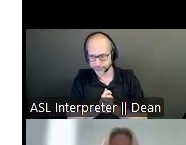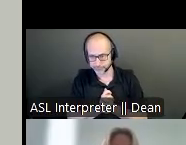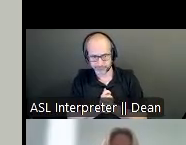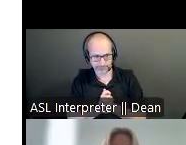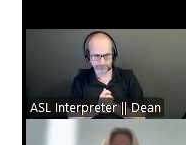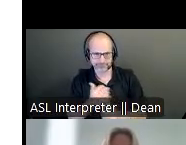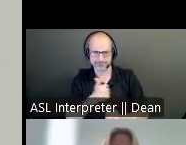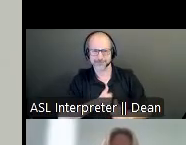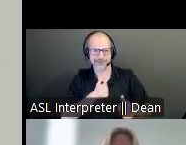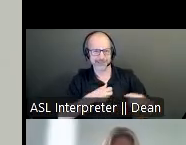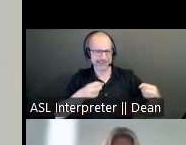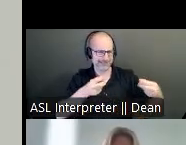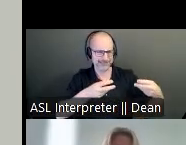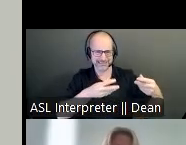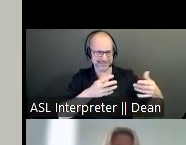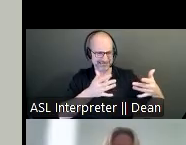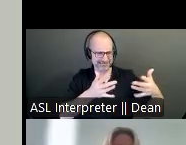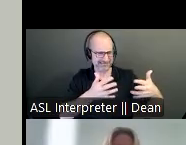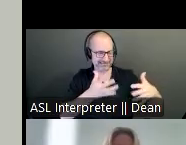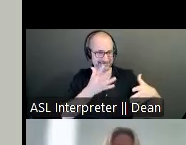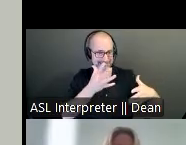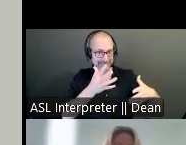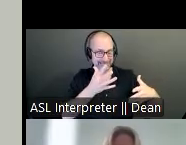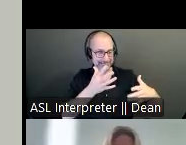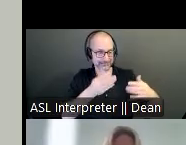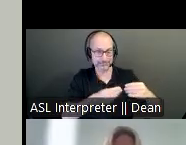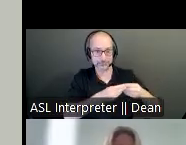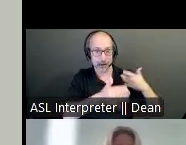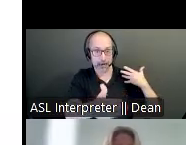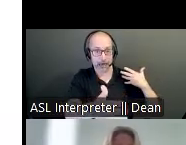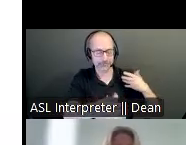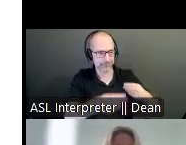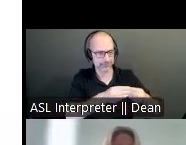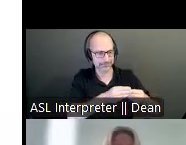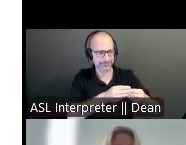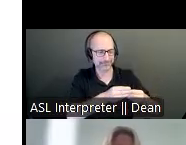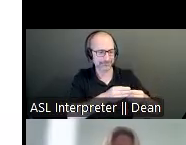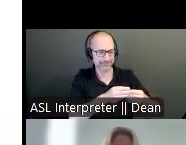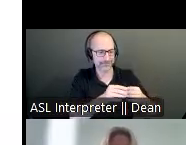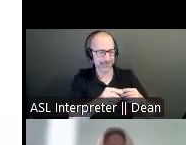I apologize, I'm not sure my cursor got away from me. Sorry about that.